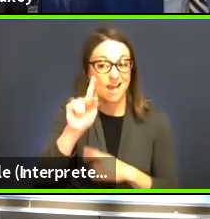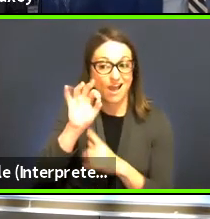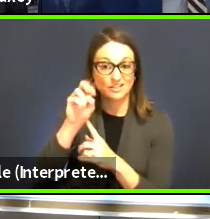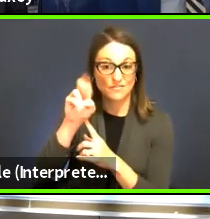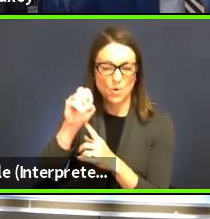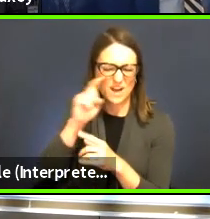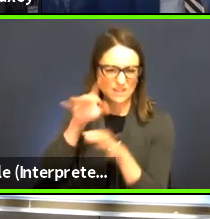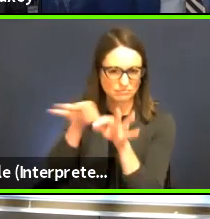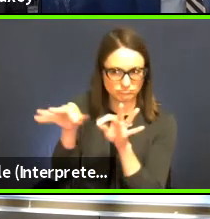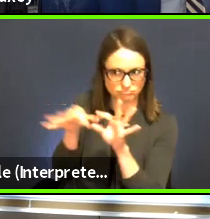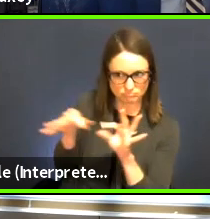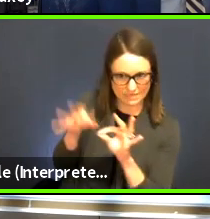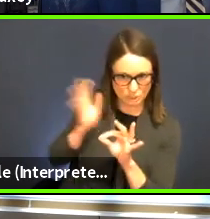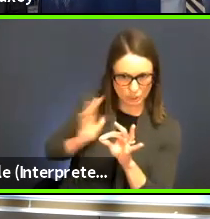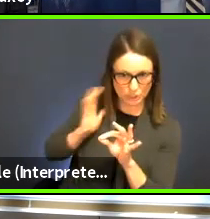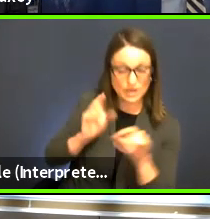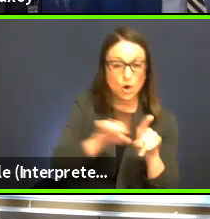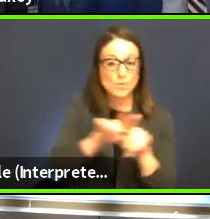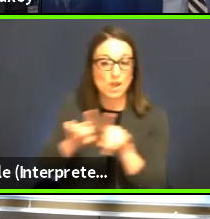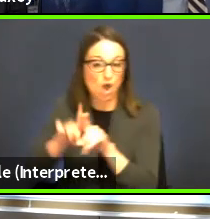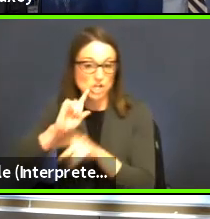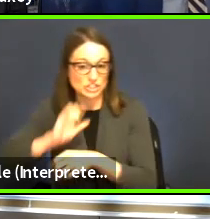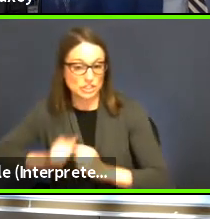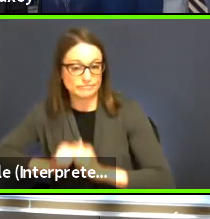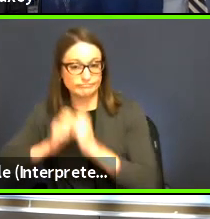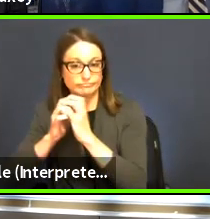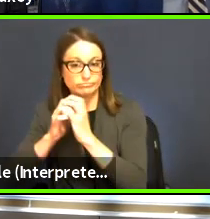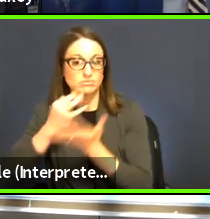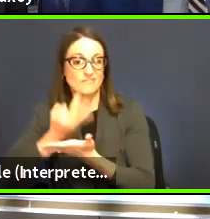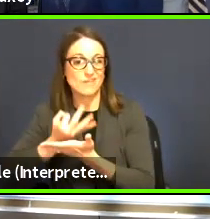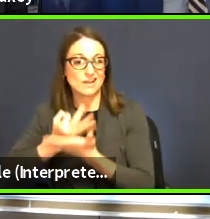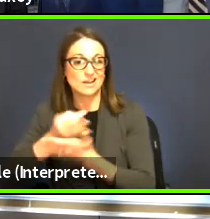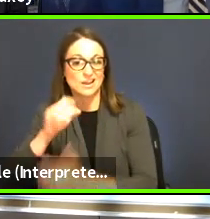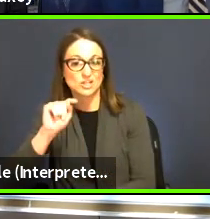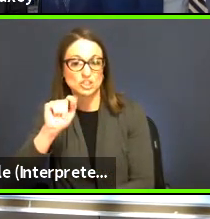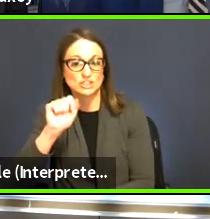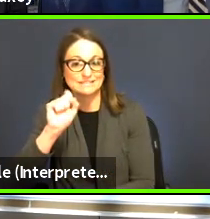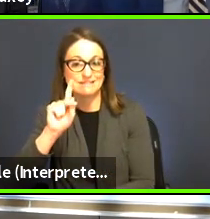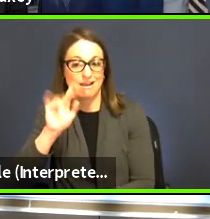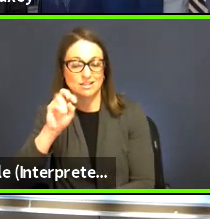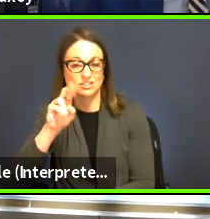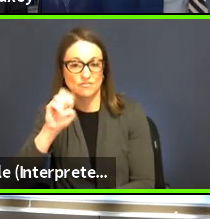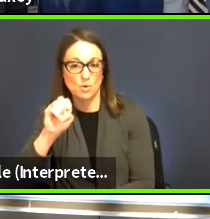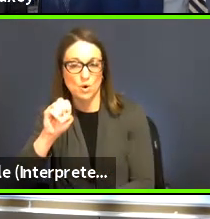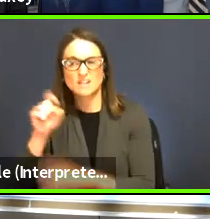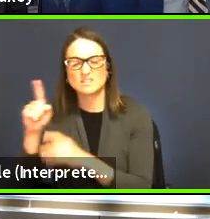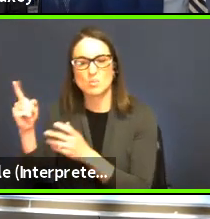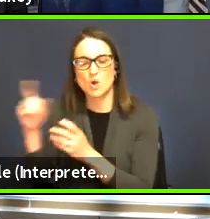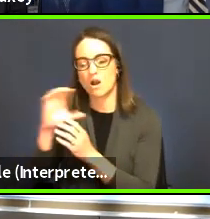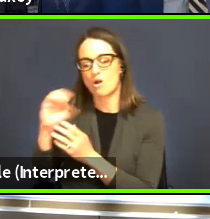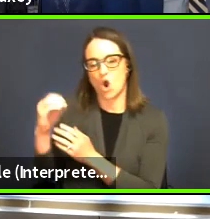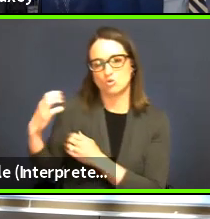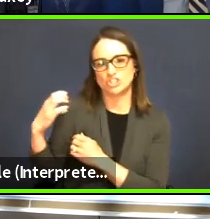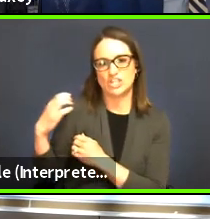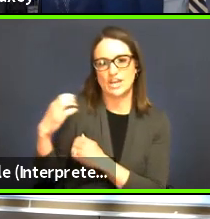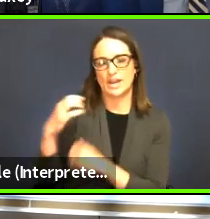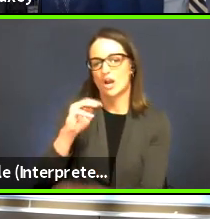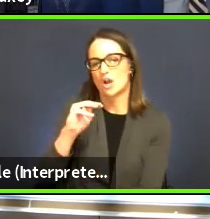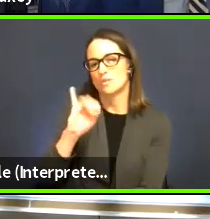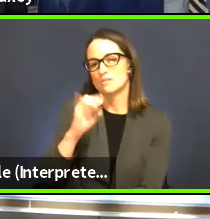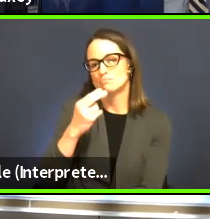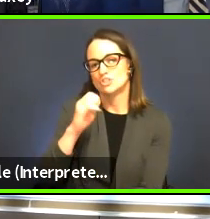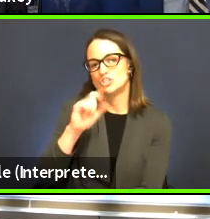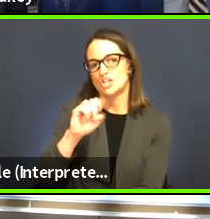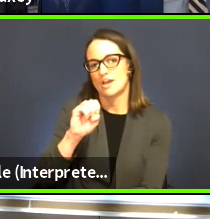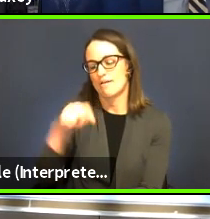a financial task force, which I'm co-chairing with our CFO, Michelle Quinn. Now, this task force has met several times